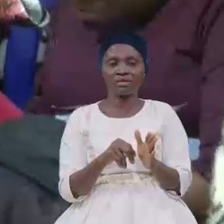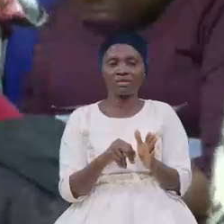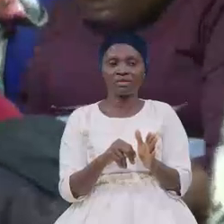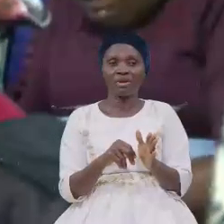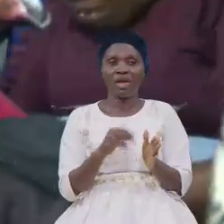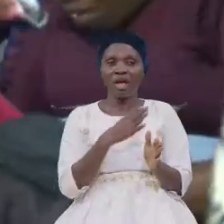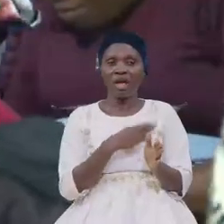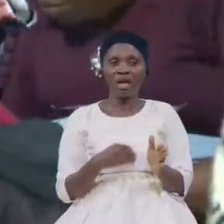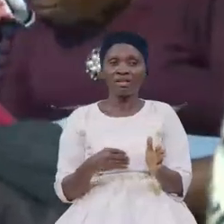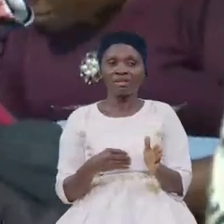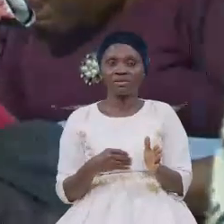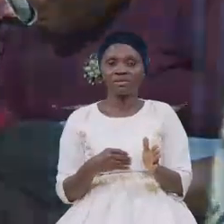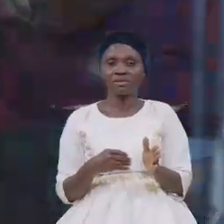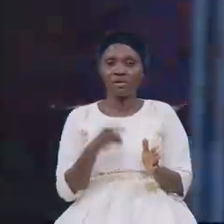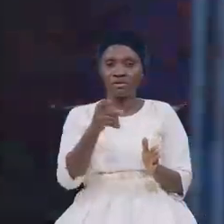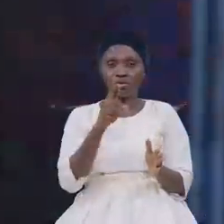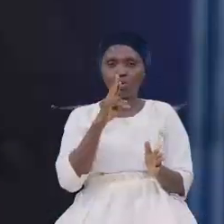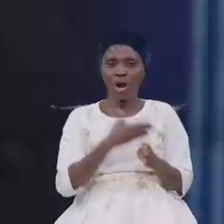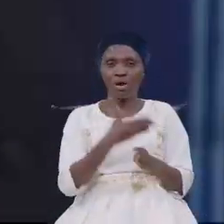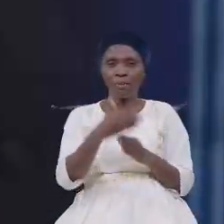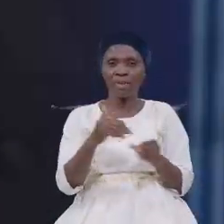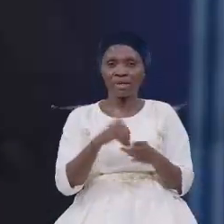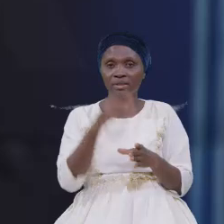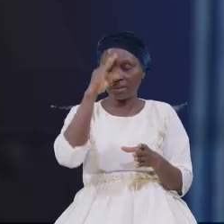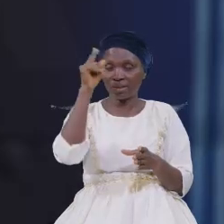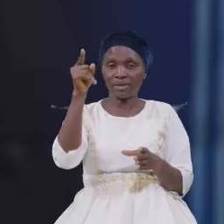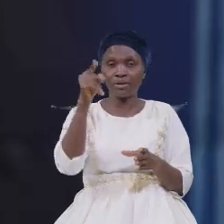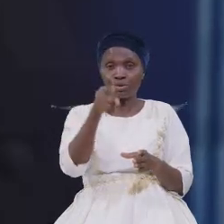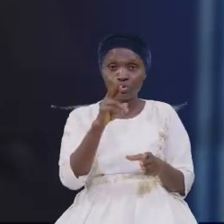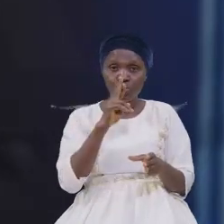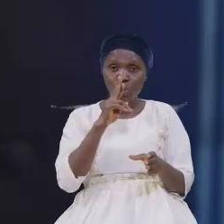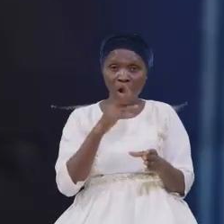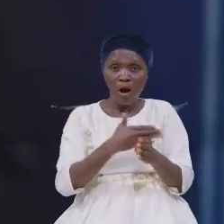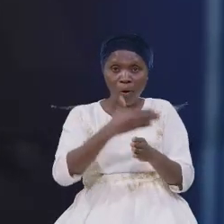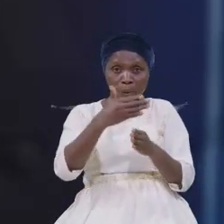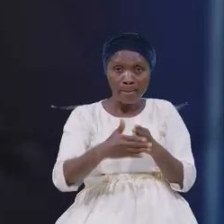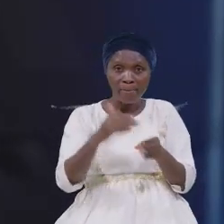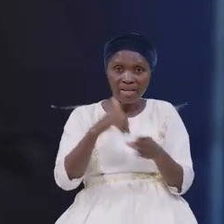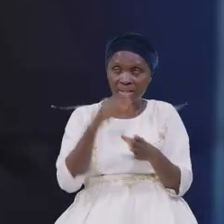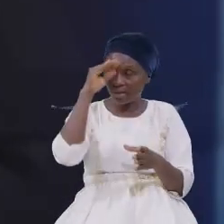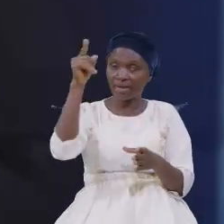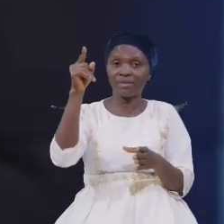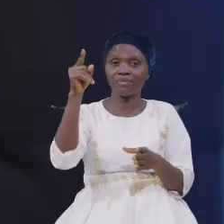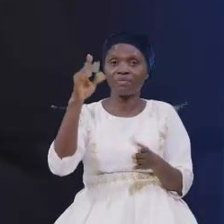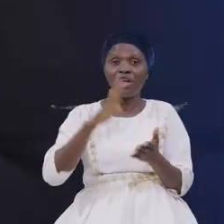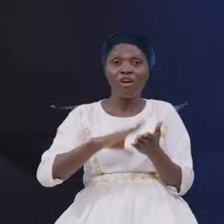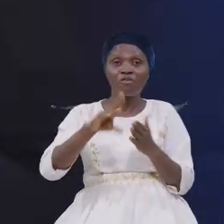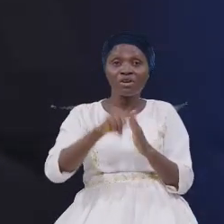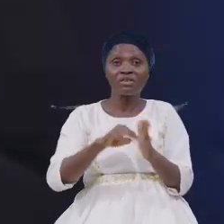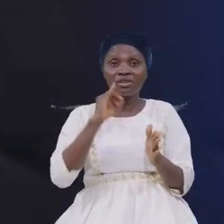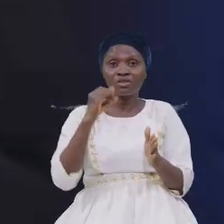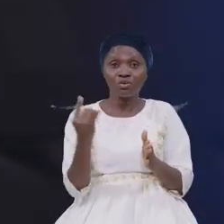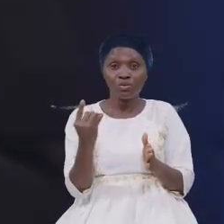in him. And ye are complete in him. Forgiveness is only complete in